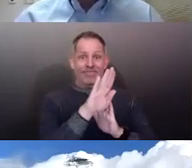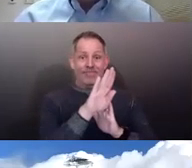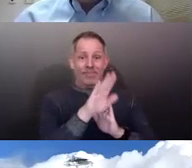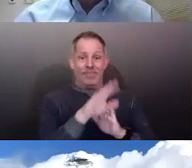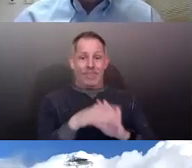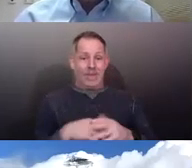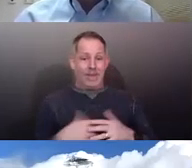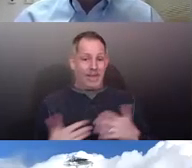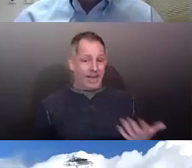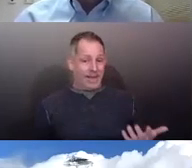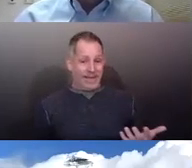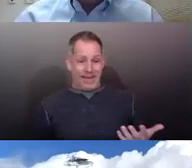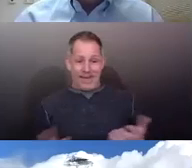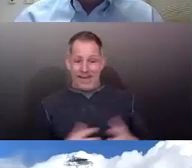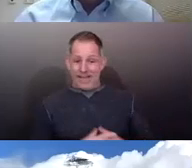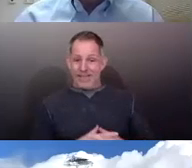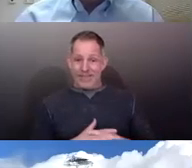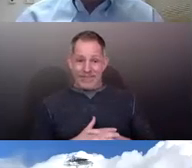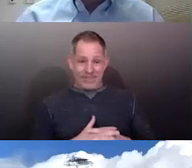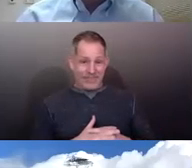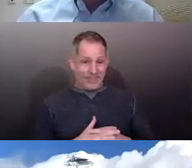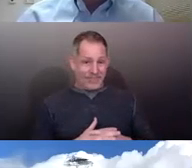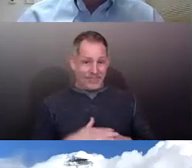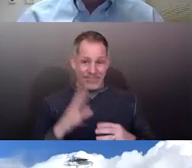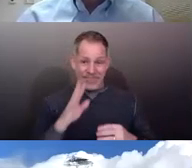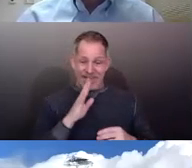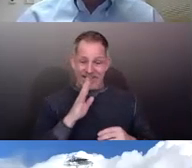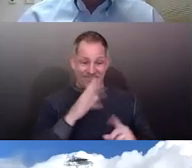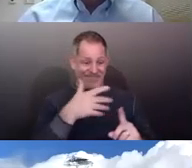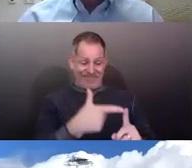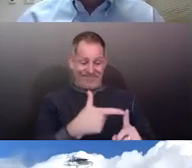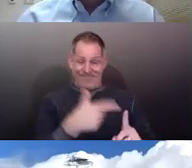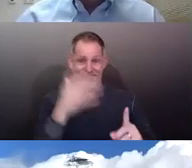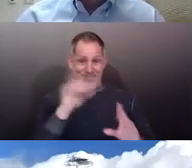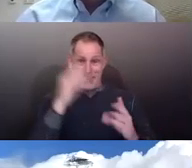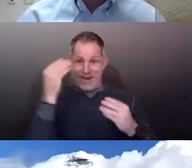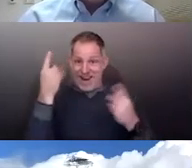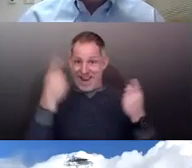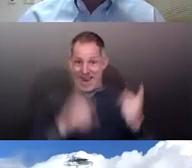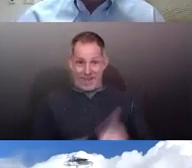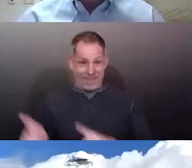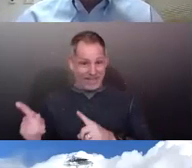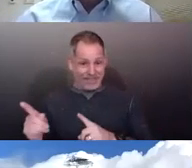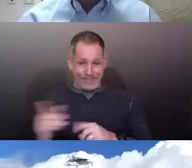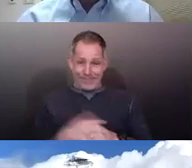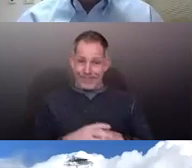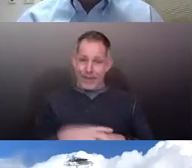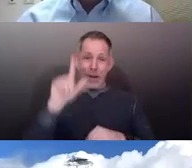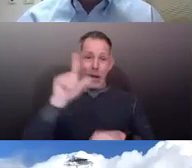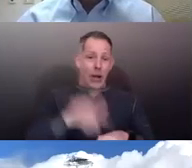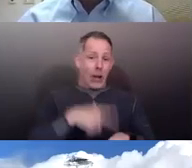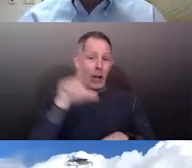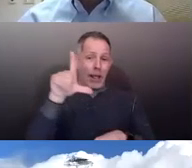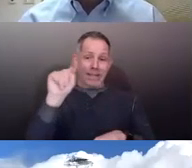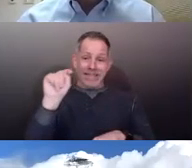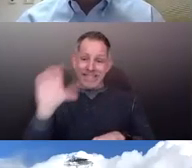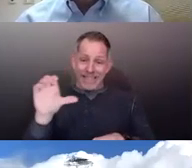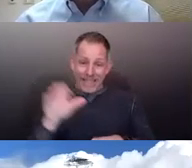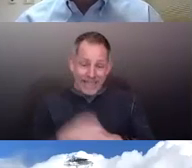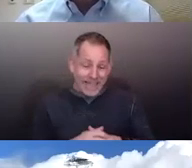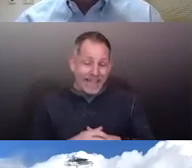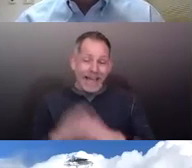The emergence of cases in long-term care facilities and older adults and the small increase in deaths are signals